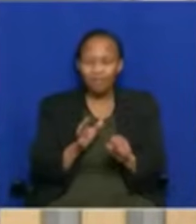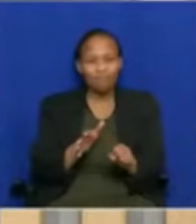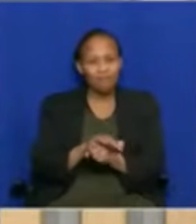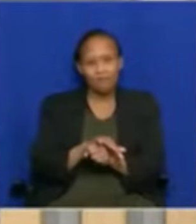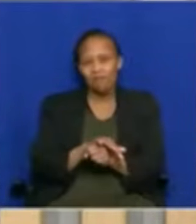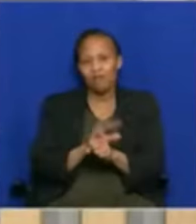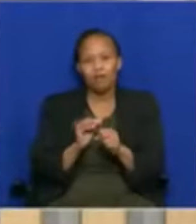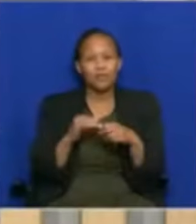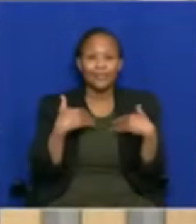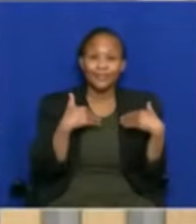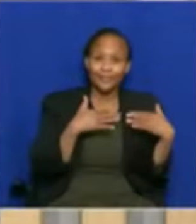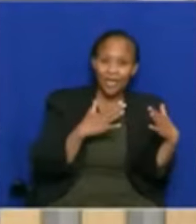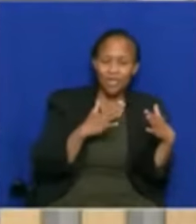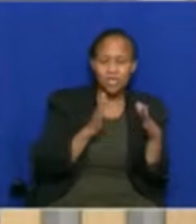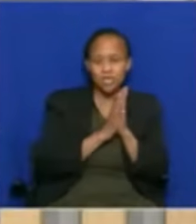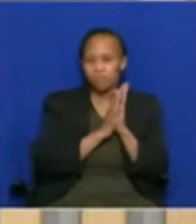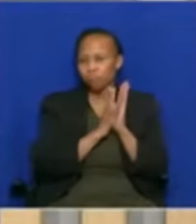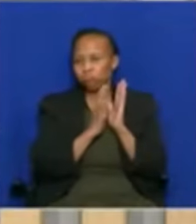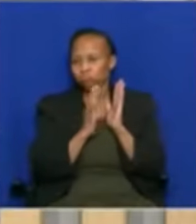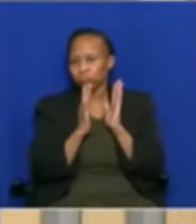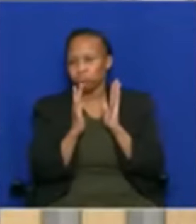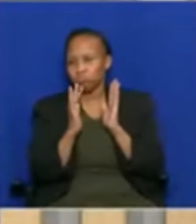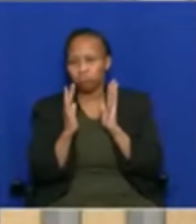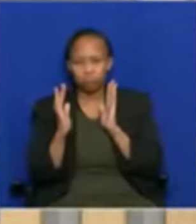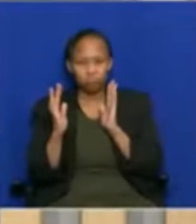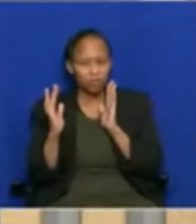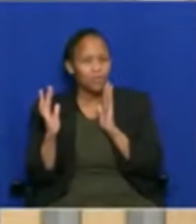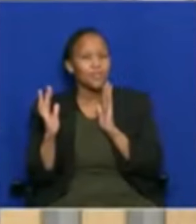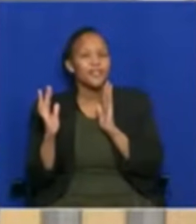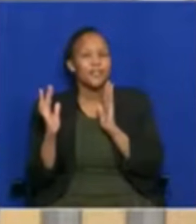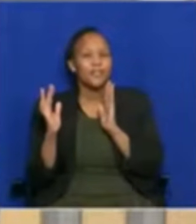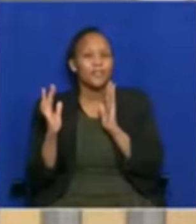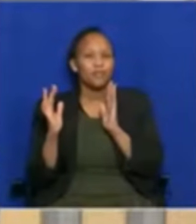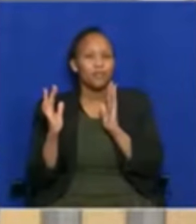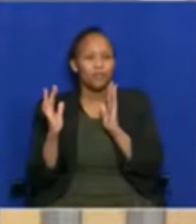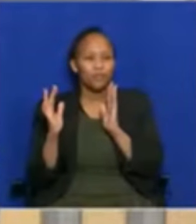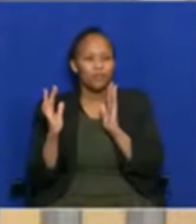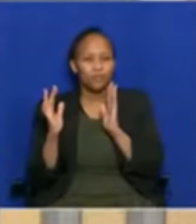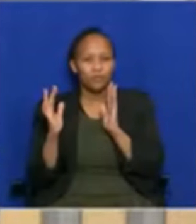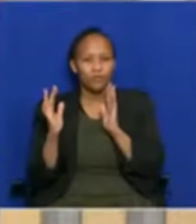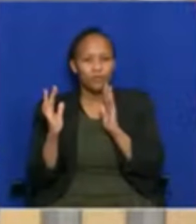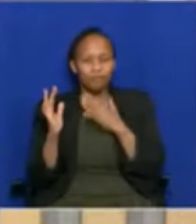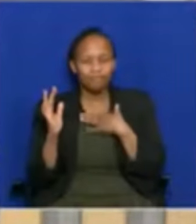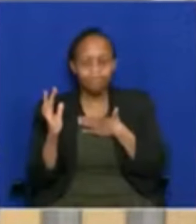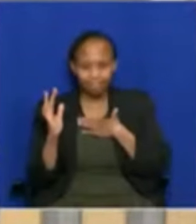up to till the building of the, excuse me, till